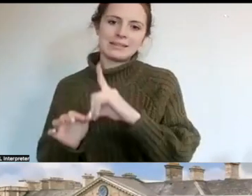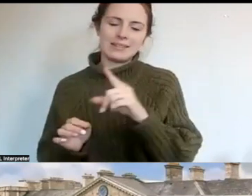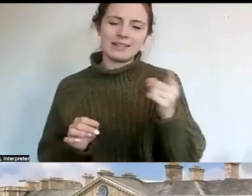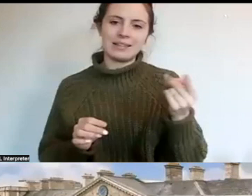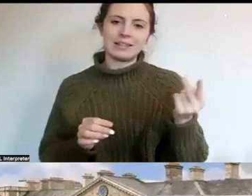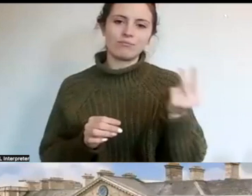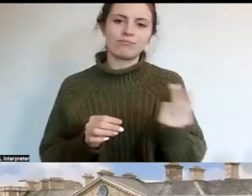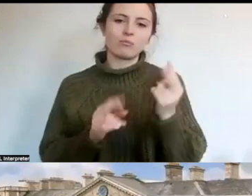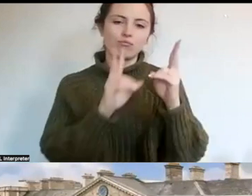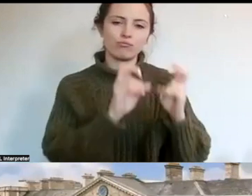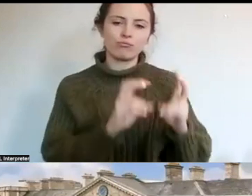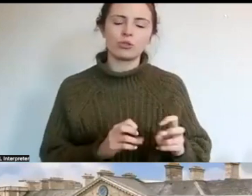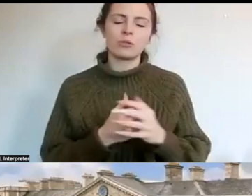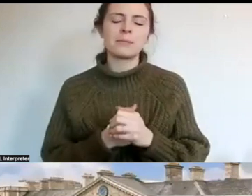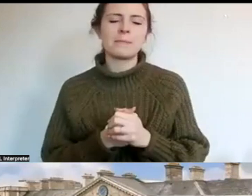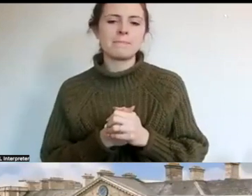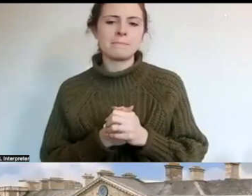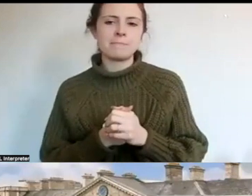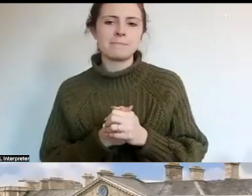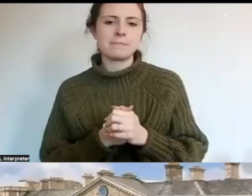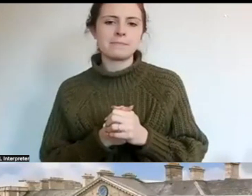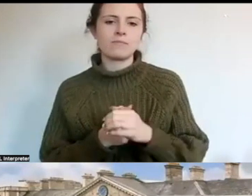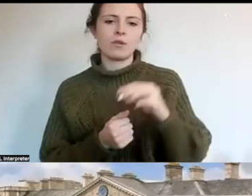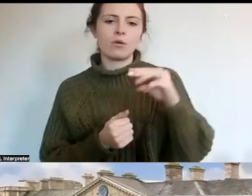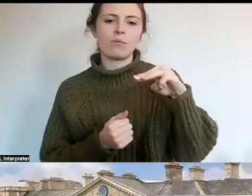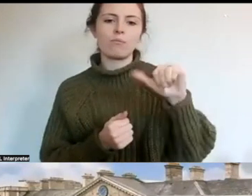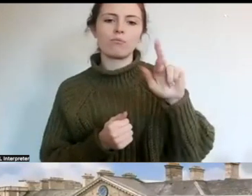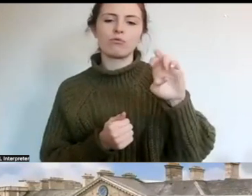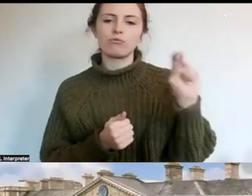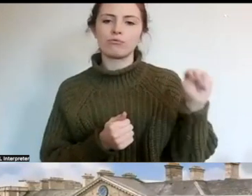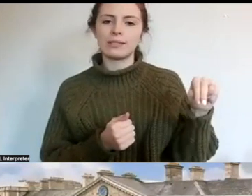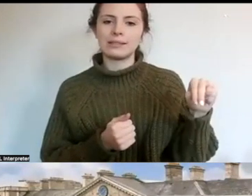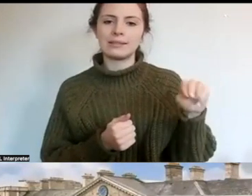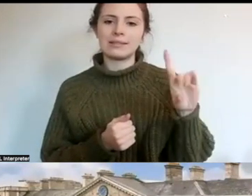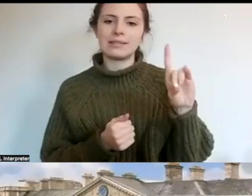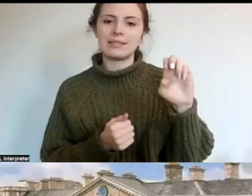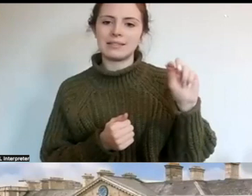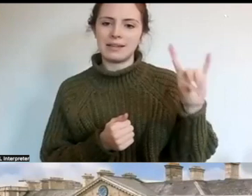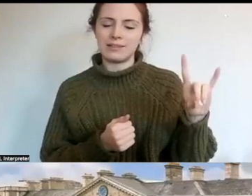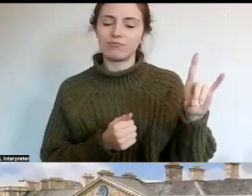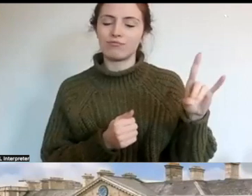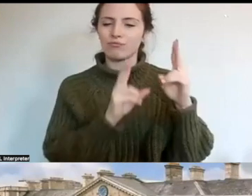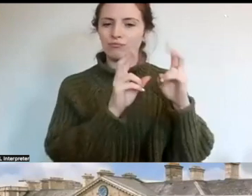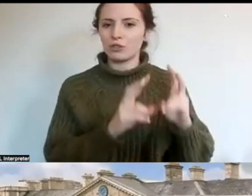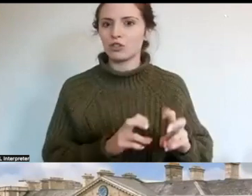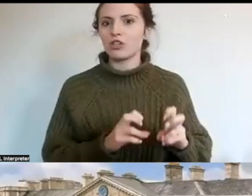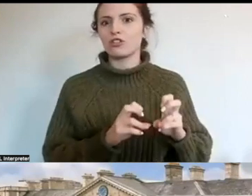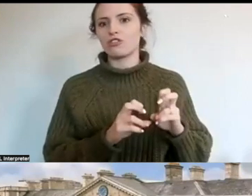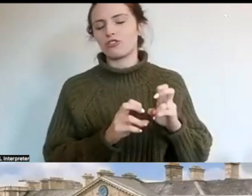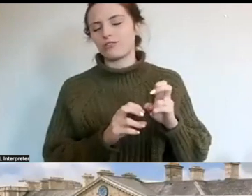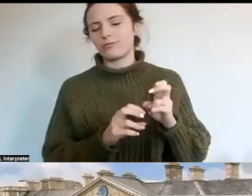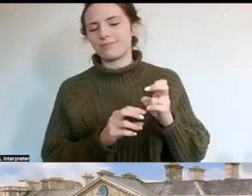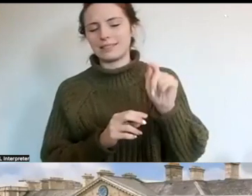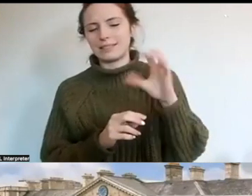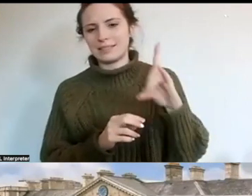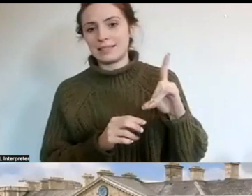Investigator of IDS Tilda. And Dr. Maureen Deeth is a Research Fellow at the School of Nursing and Midwifery in Trinity College Dublin, and was central to